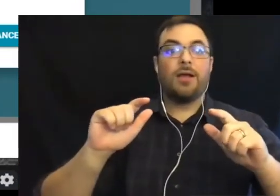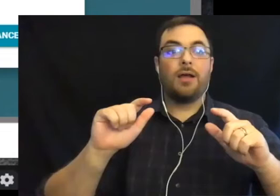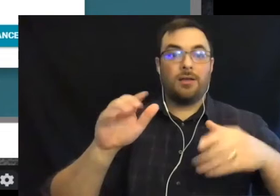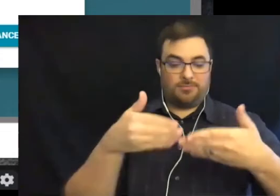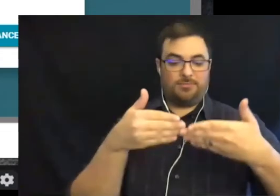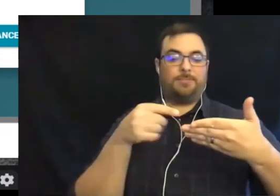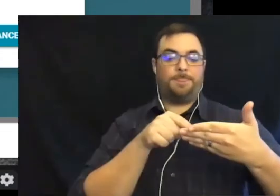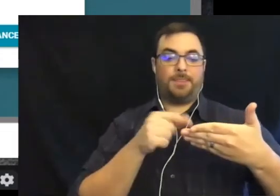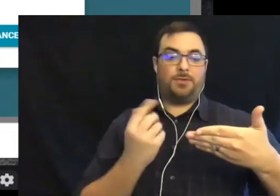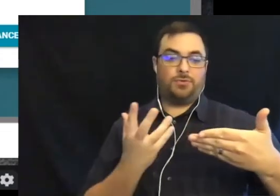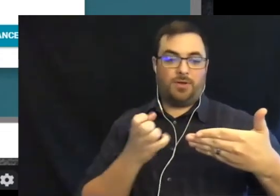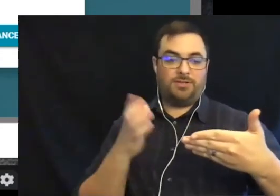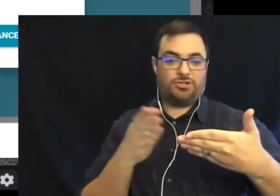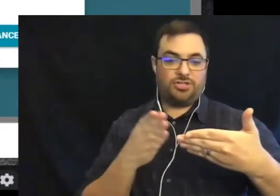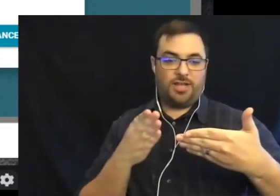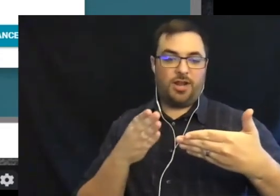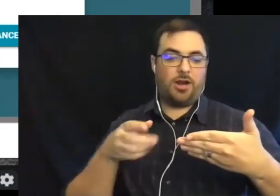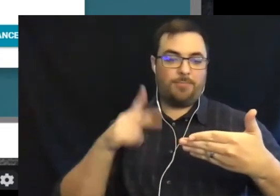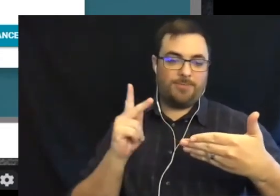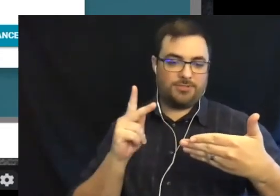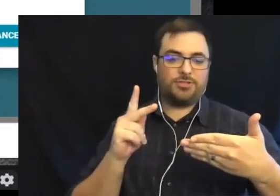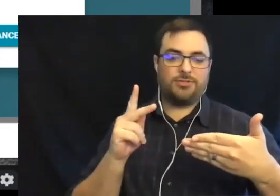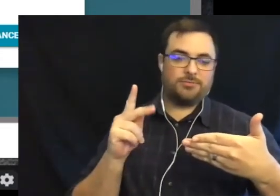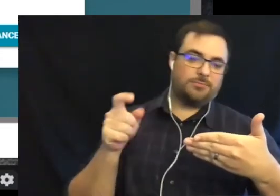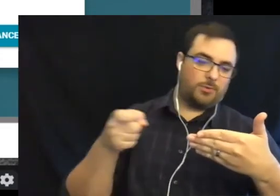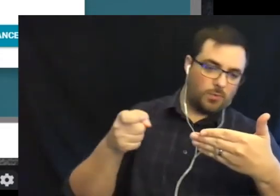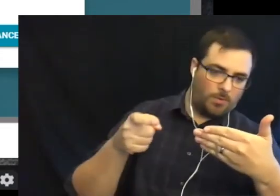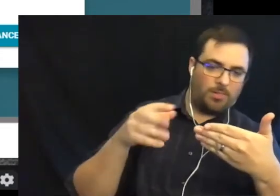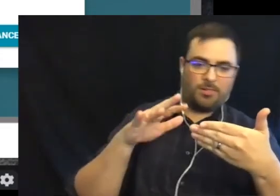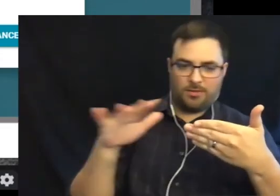something like, do you want to share your